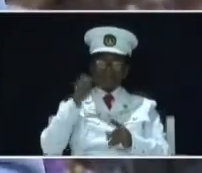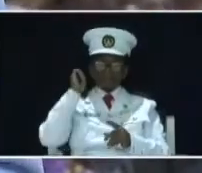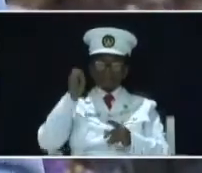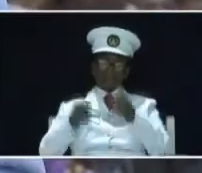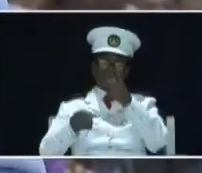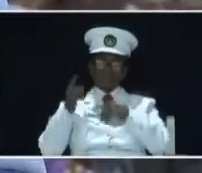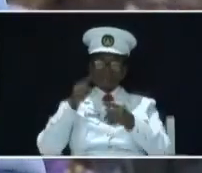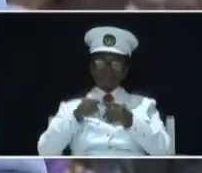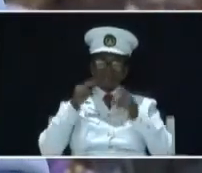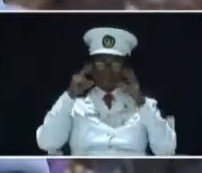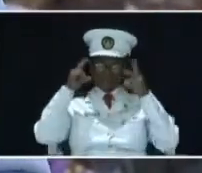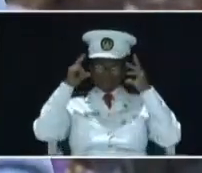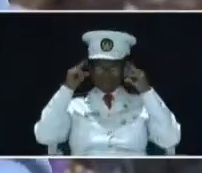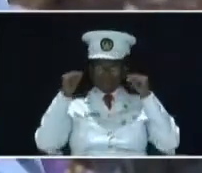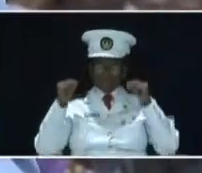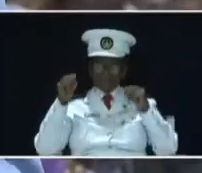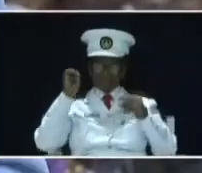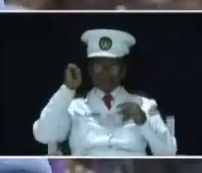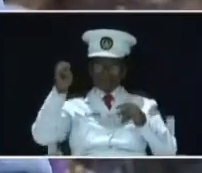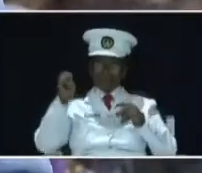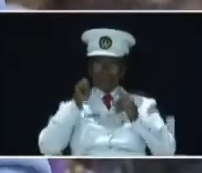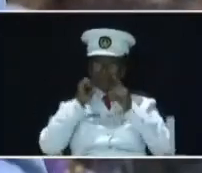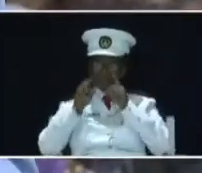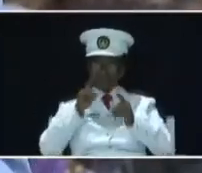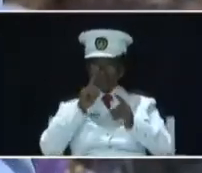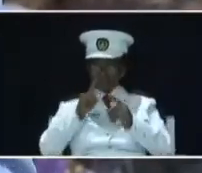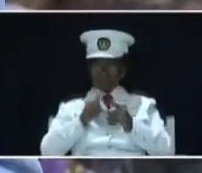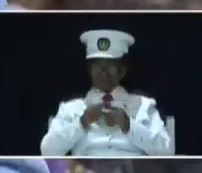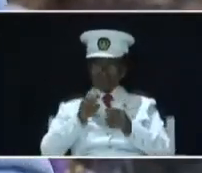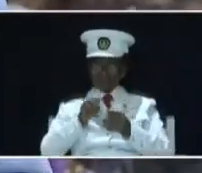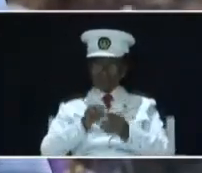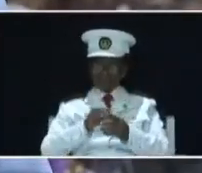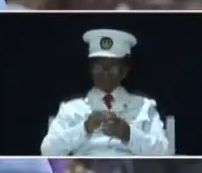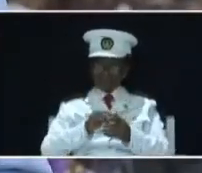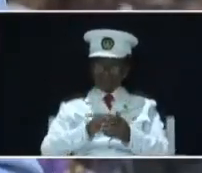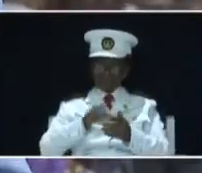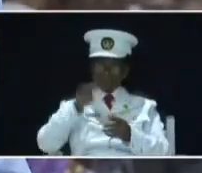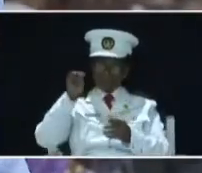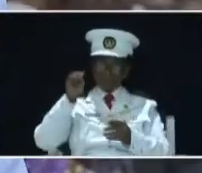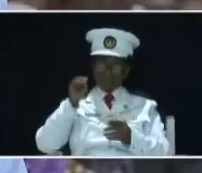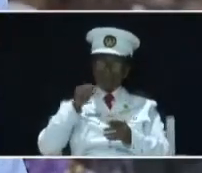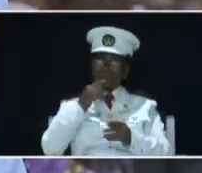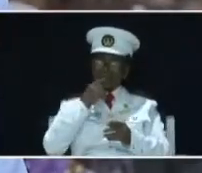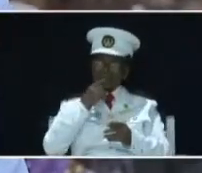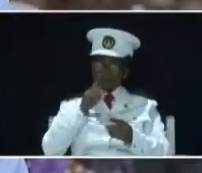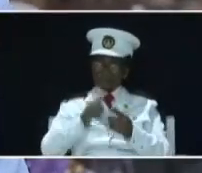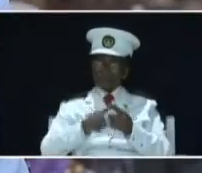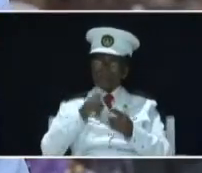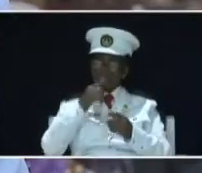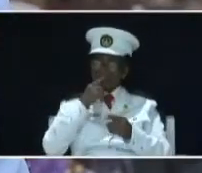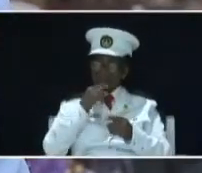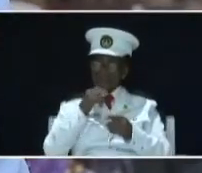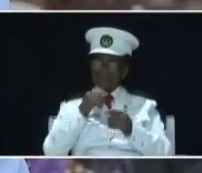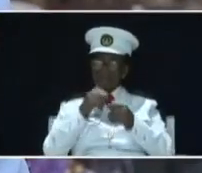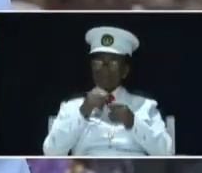Moses, he talks to him mouth to mouth.